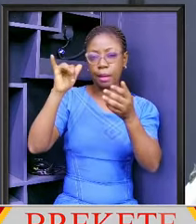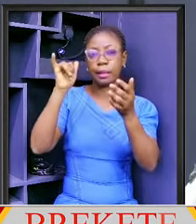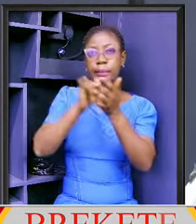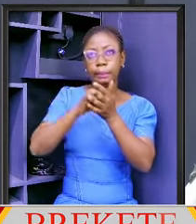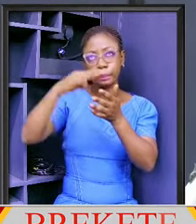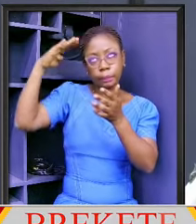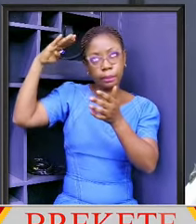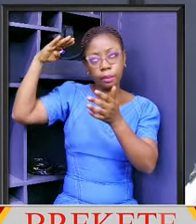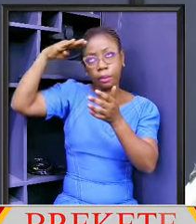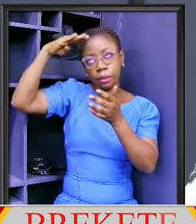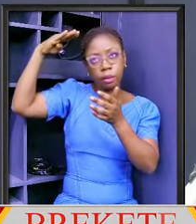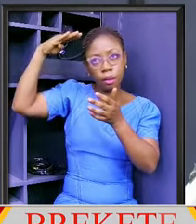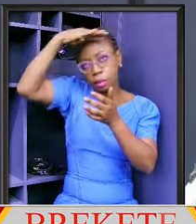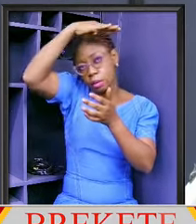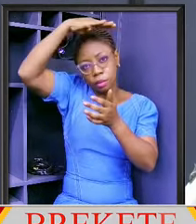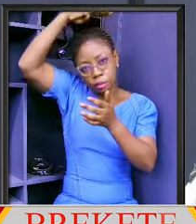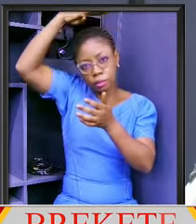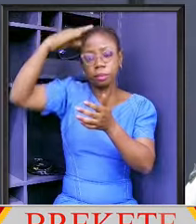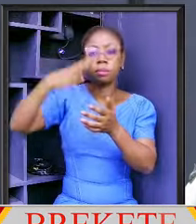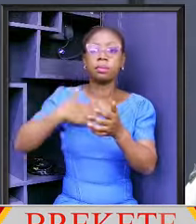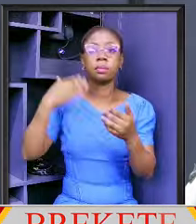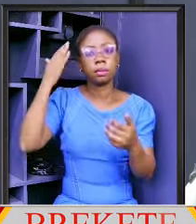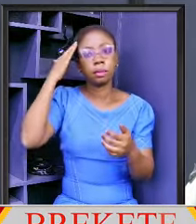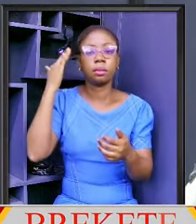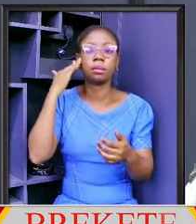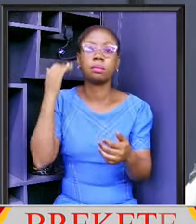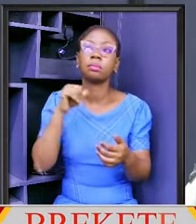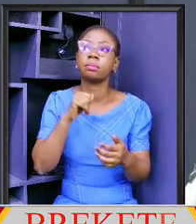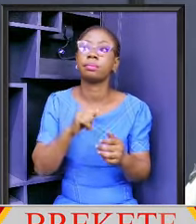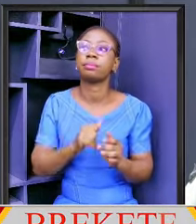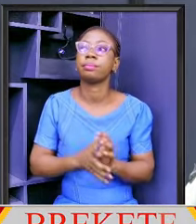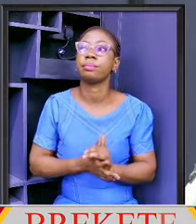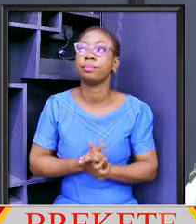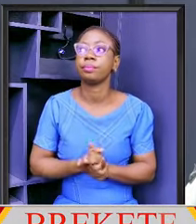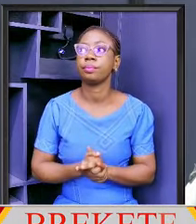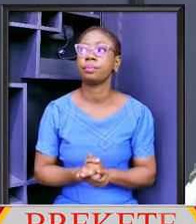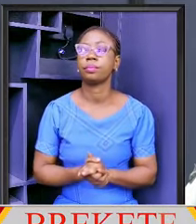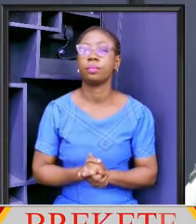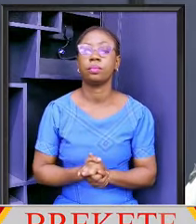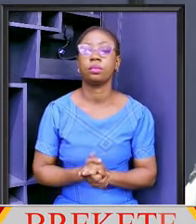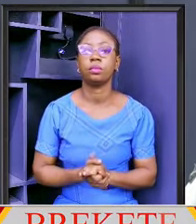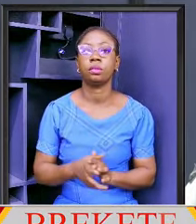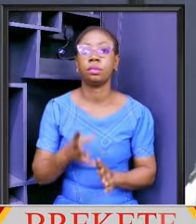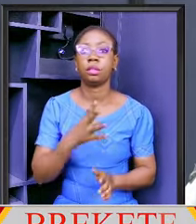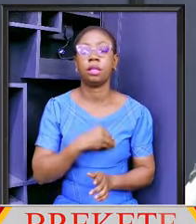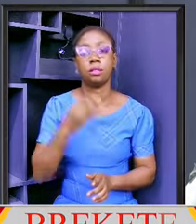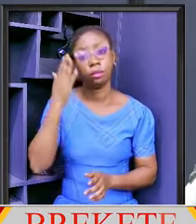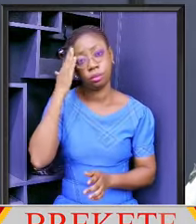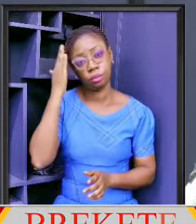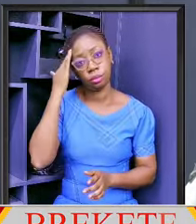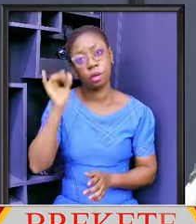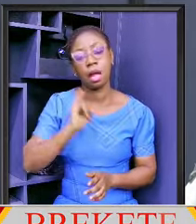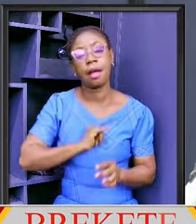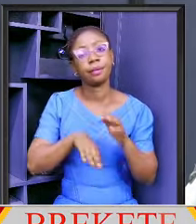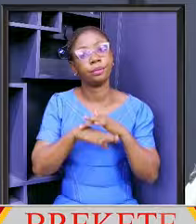Now I choose that particular shot, maybe the person where they handle the camera. Now person where they mix them, and you know, say I know they like